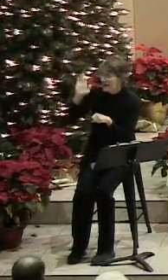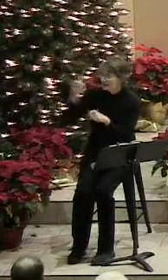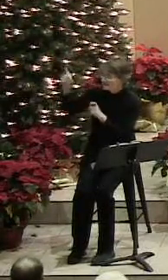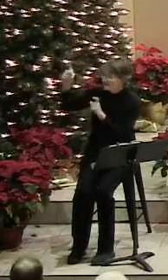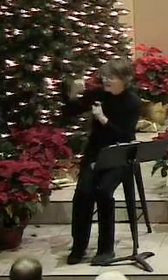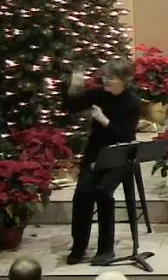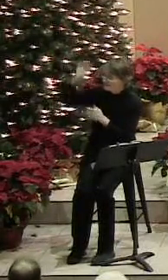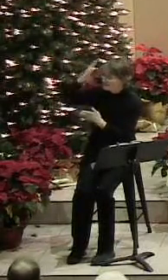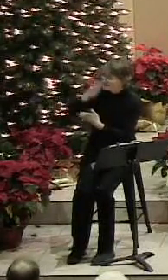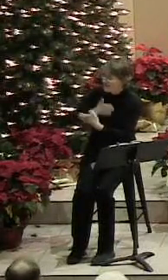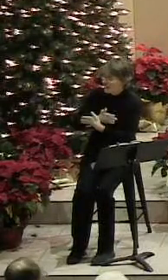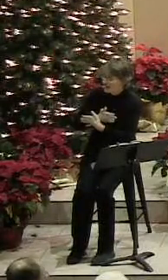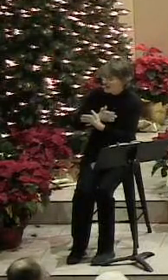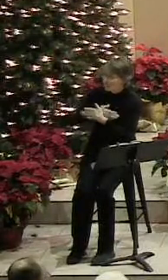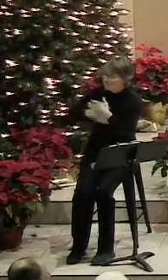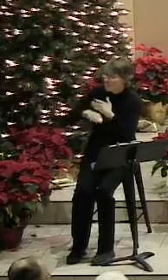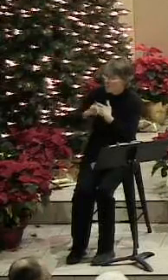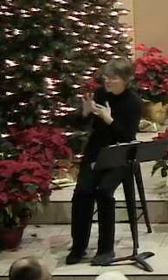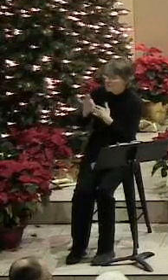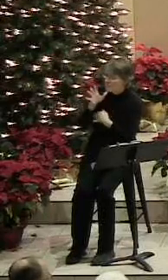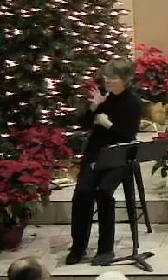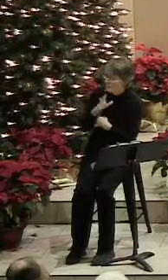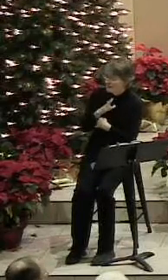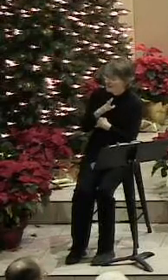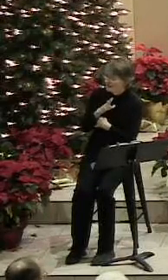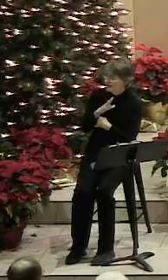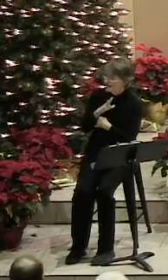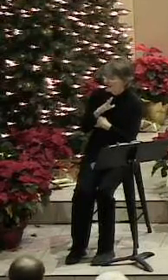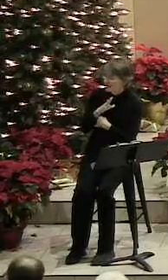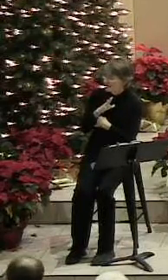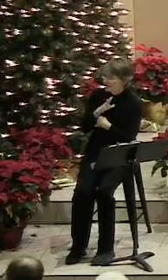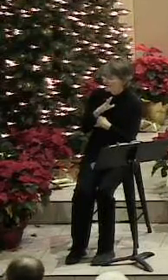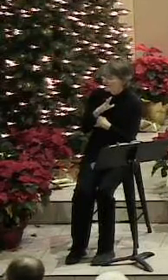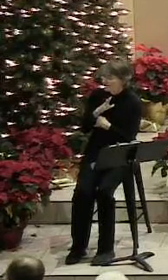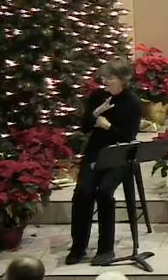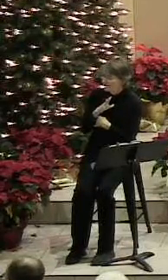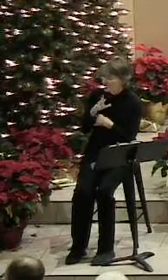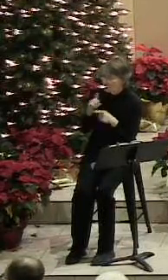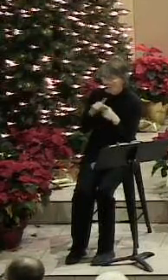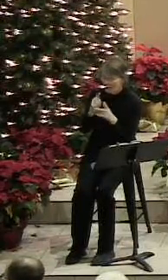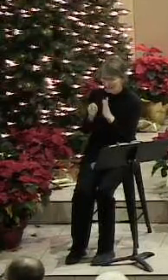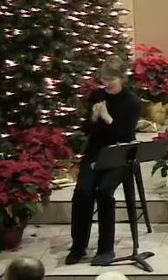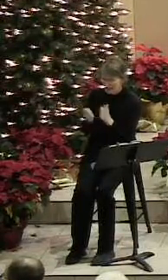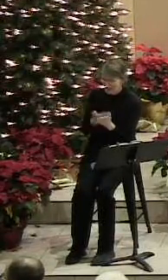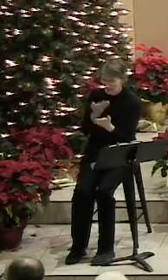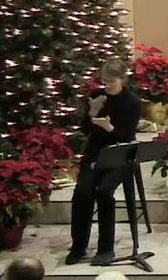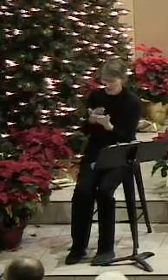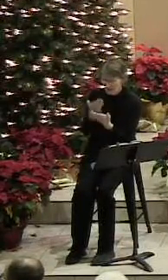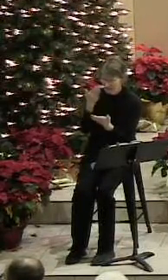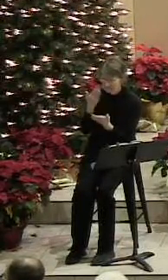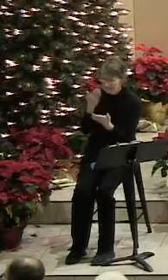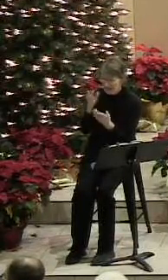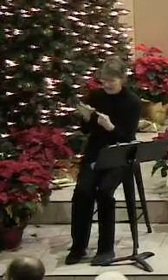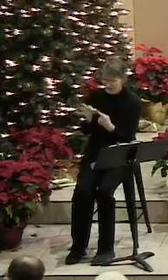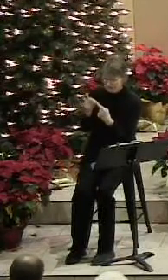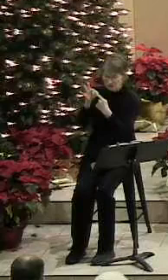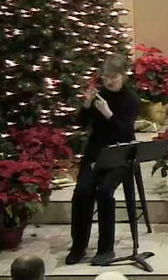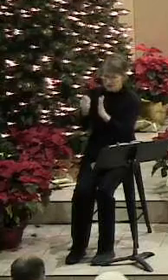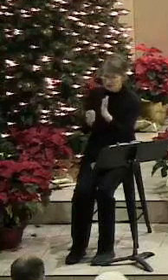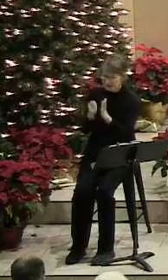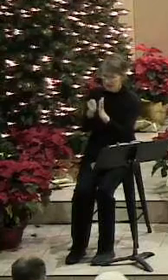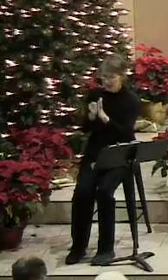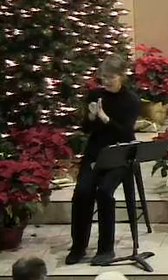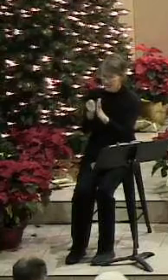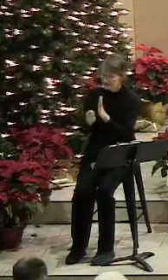son, born of a woman. The fullness of time. So this was a very deliberately chosen time. The time